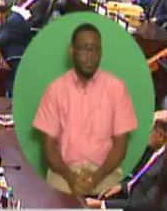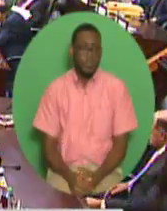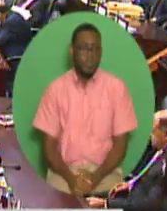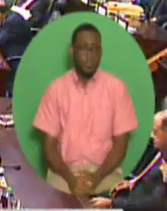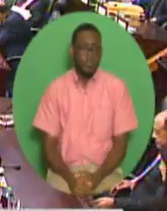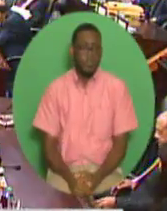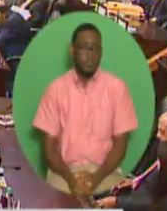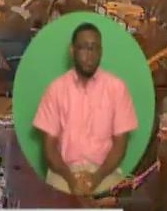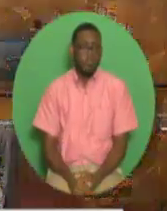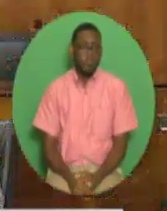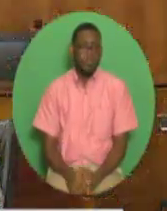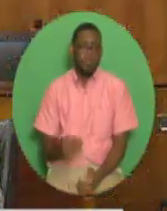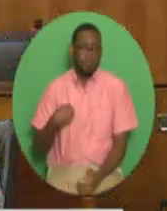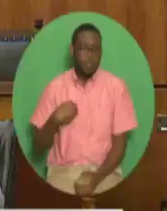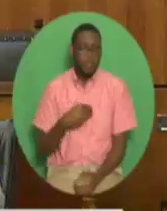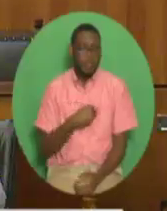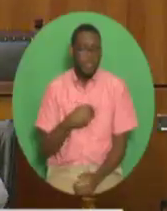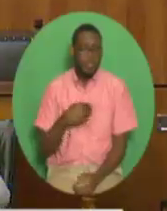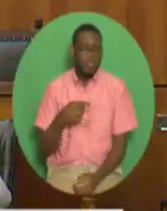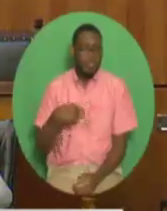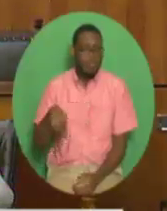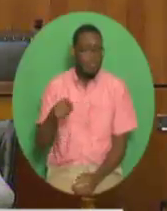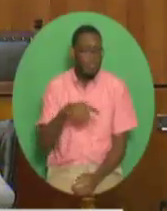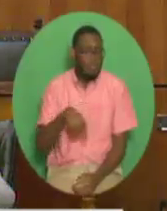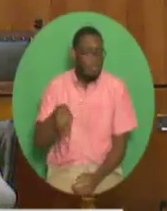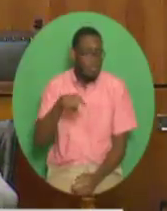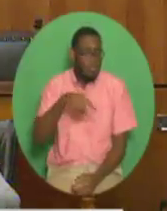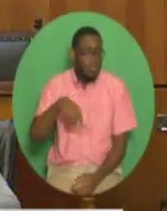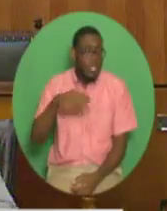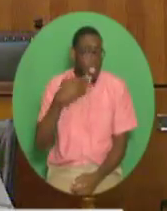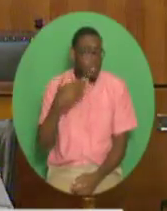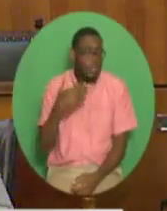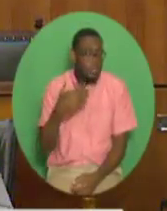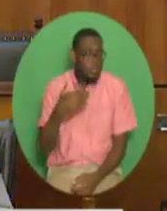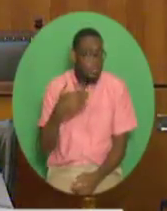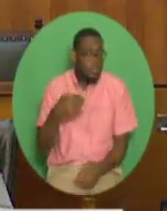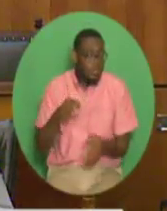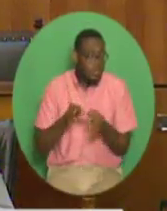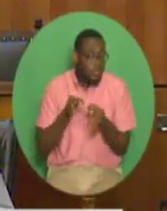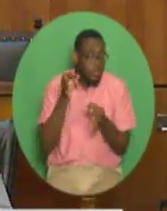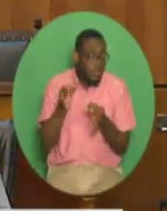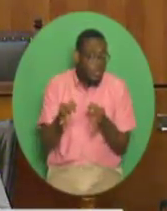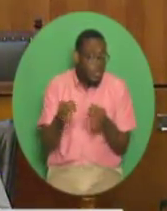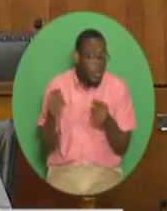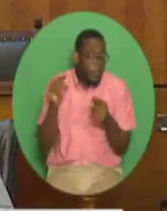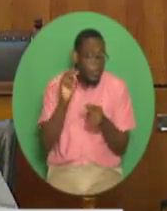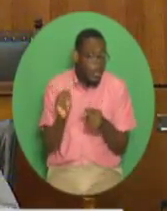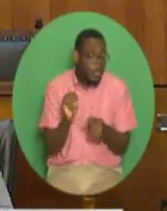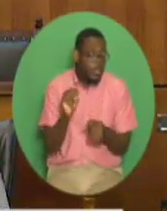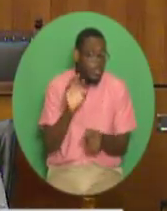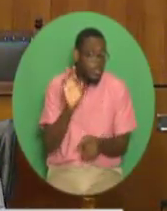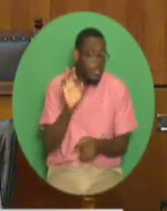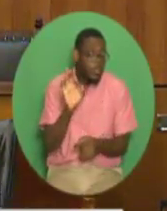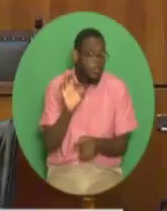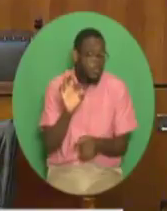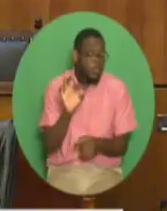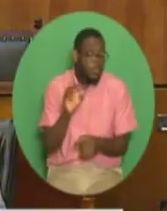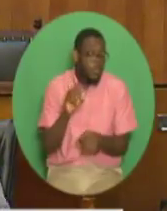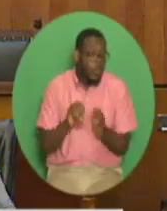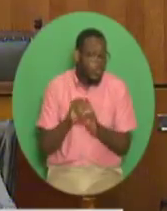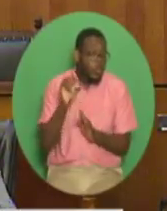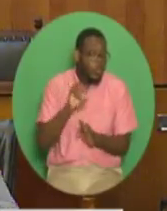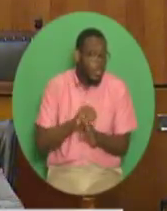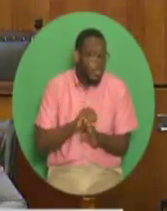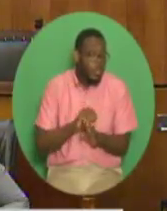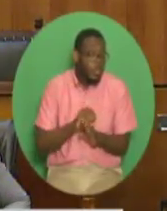Honorable members, the question is that this House do now adjourn to Monday, 9th October 2017 at 10